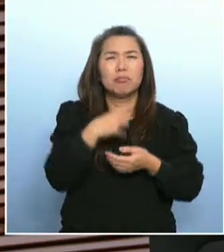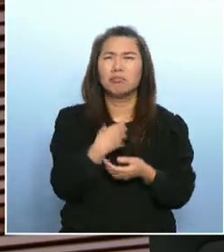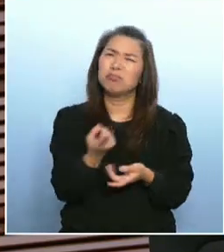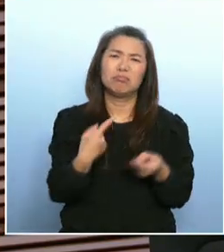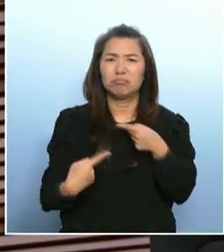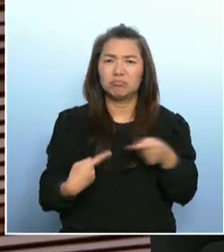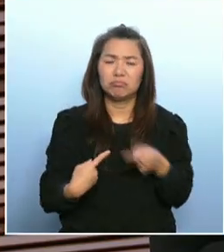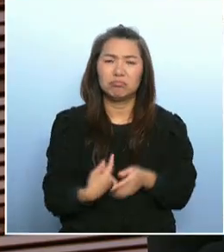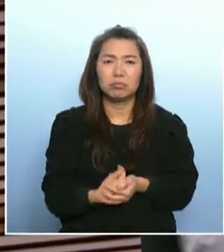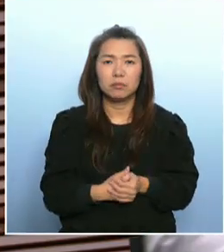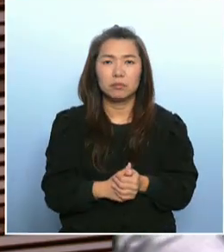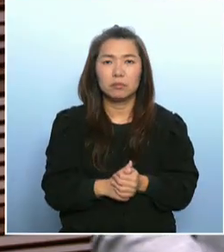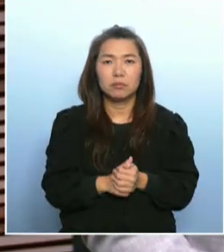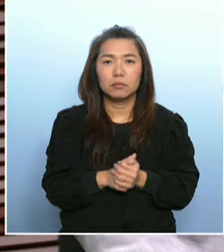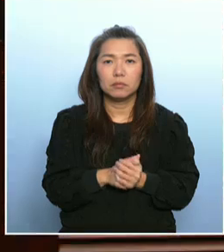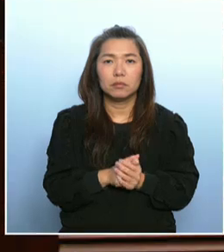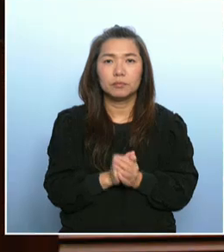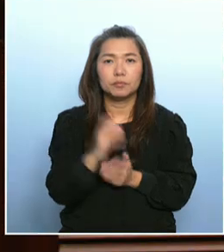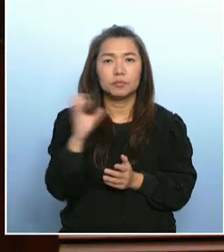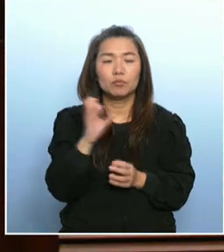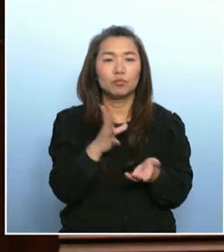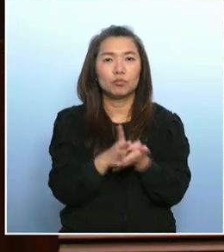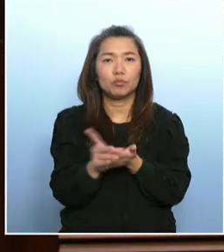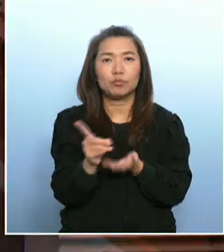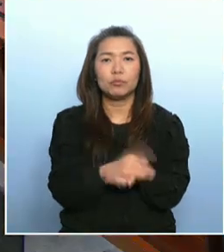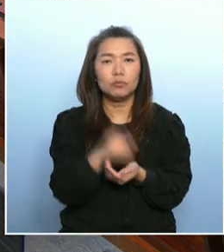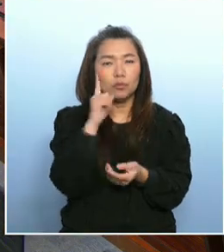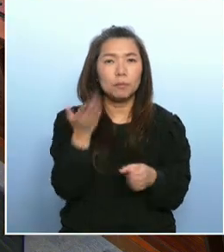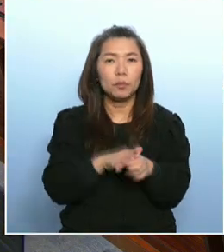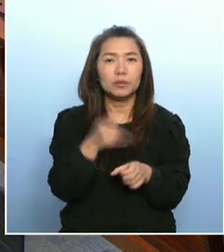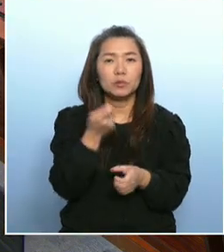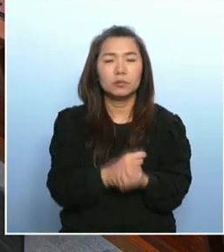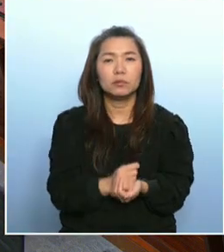I don't think we should give them an extra $3,000 on top of it.